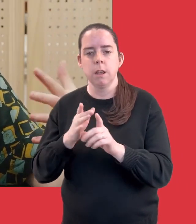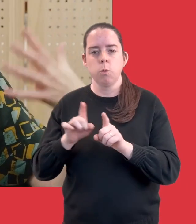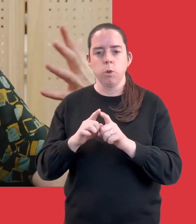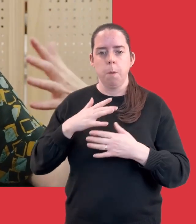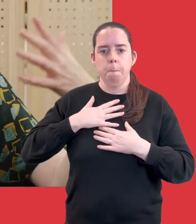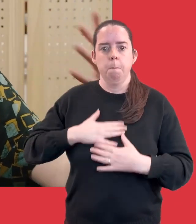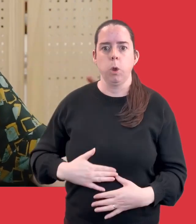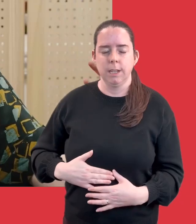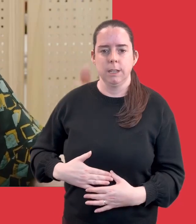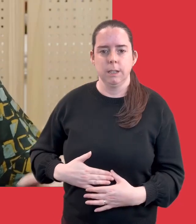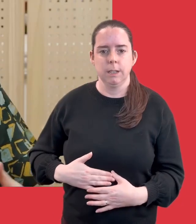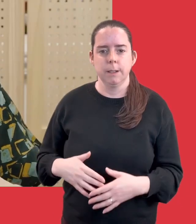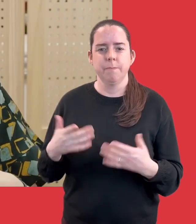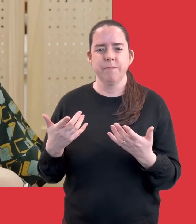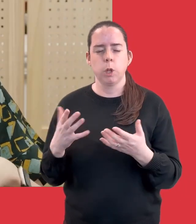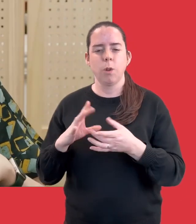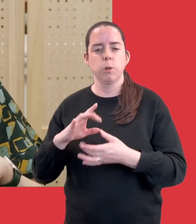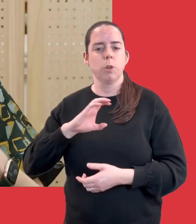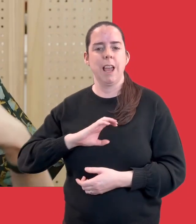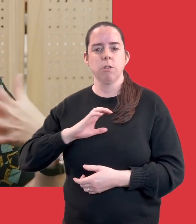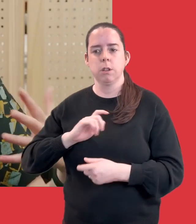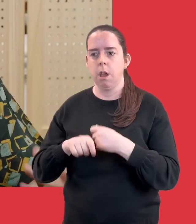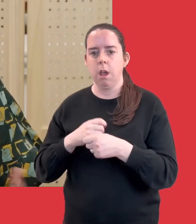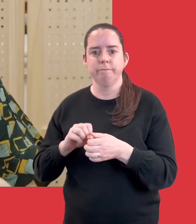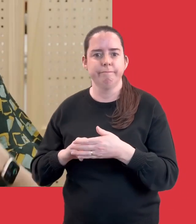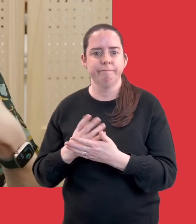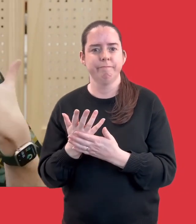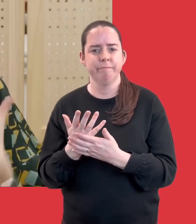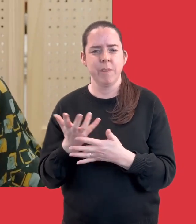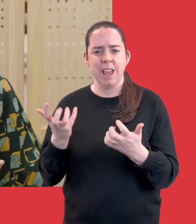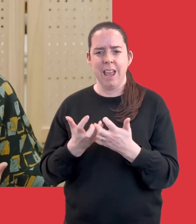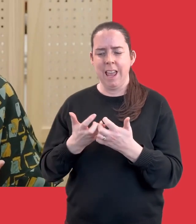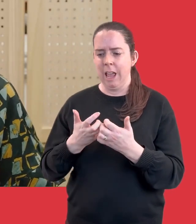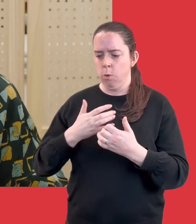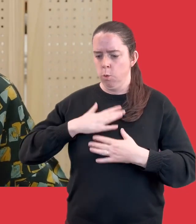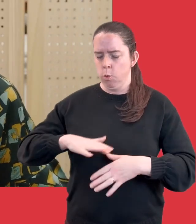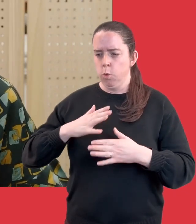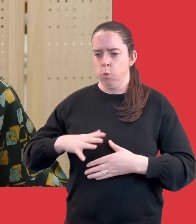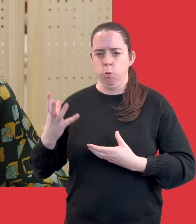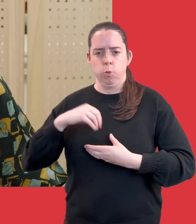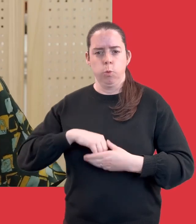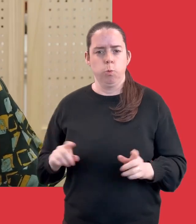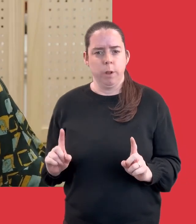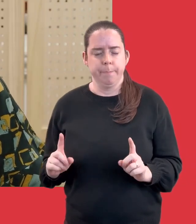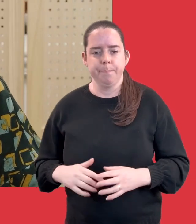physical beings with a body, and in terms of characterization, how are we going to embody those characters?